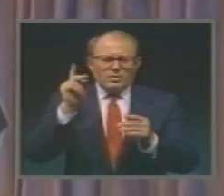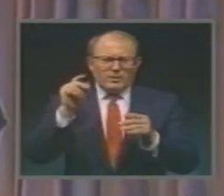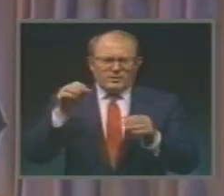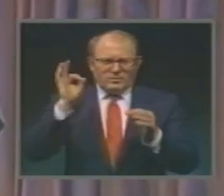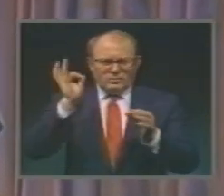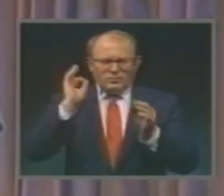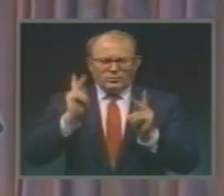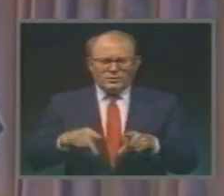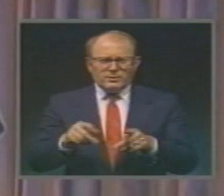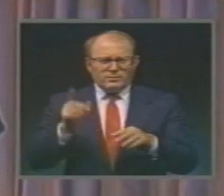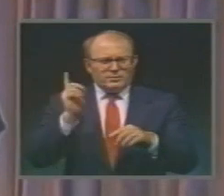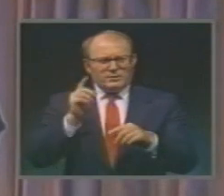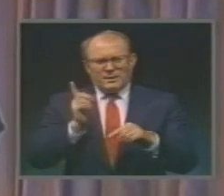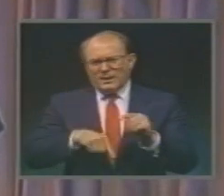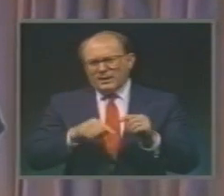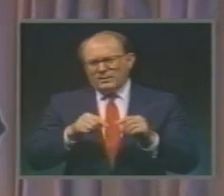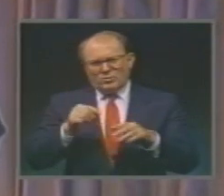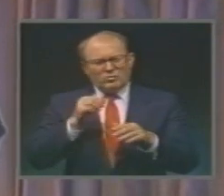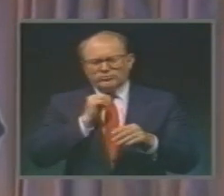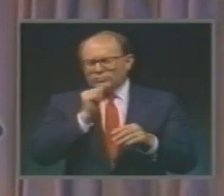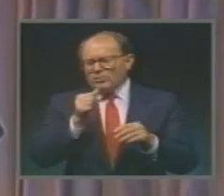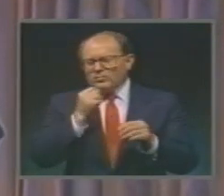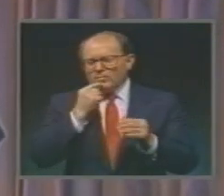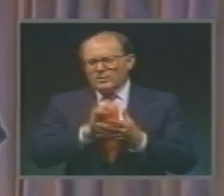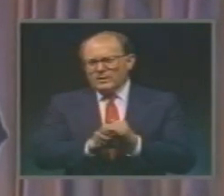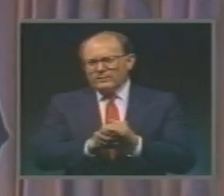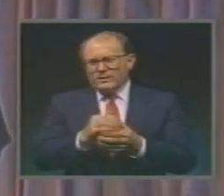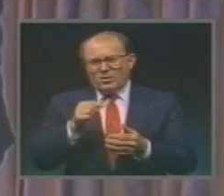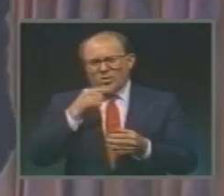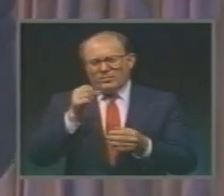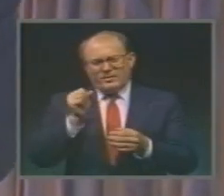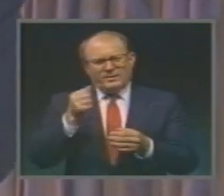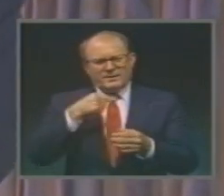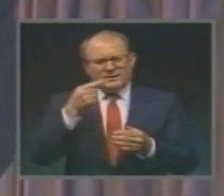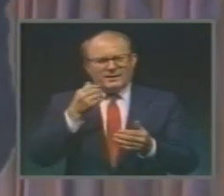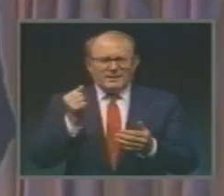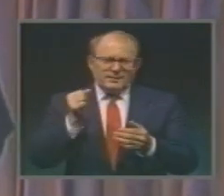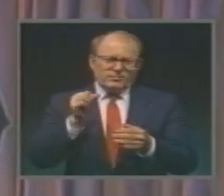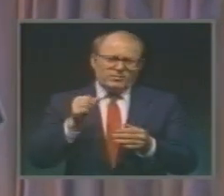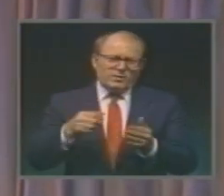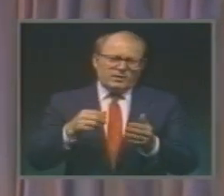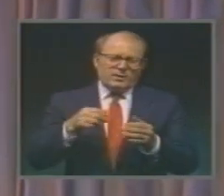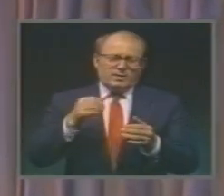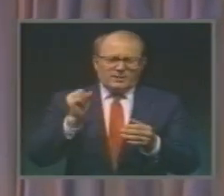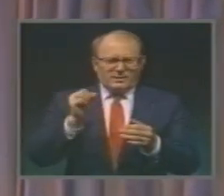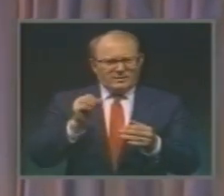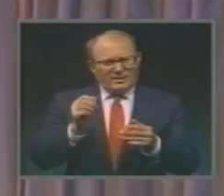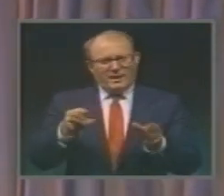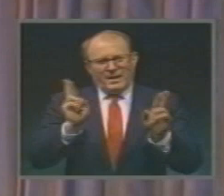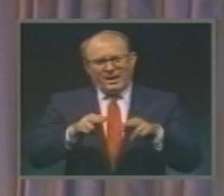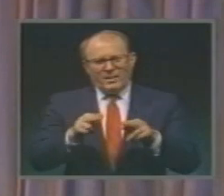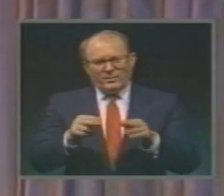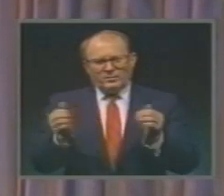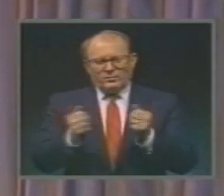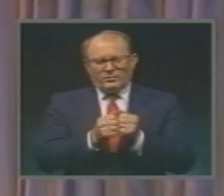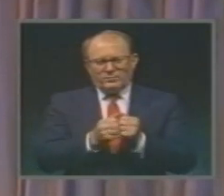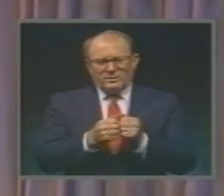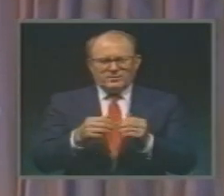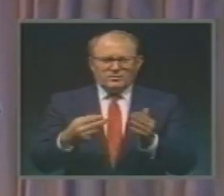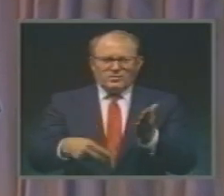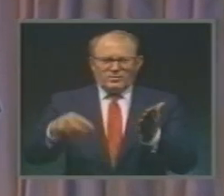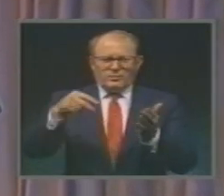difficulty in believing it. Oh, they give lip service to it, all right, with a resurrection sermon, special music, and all of that on Easter